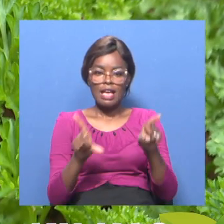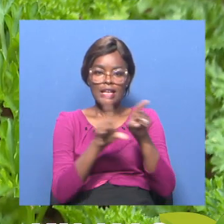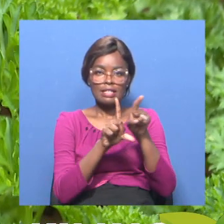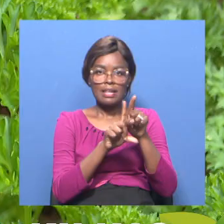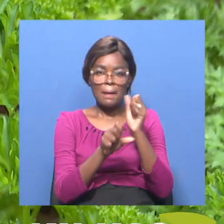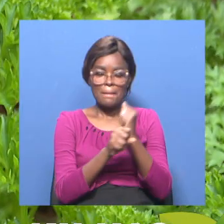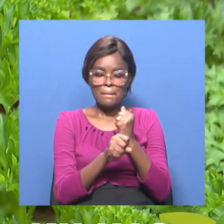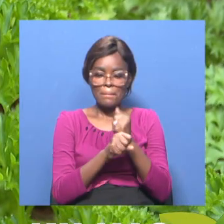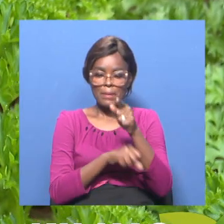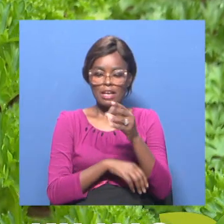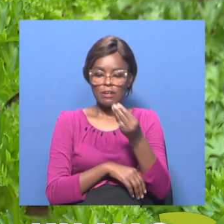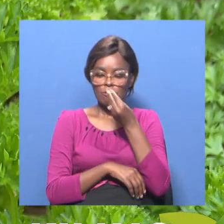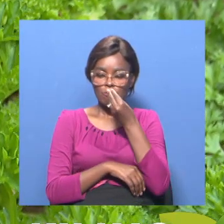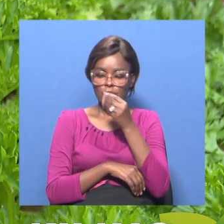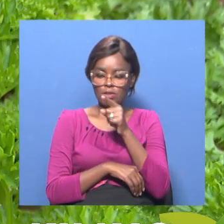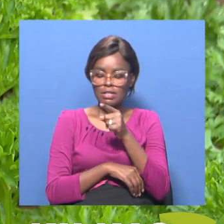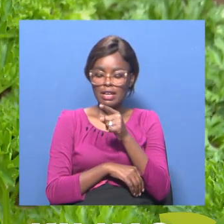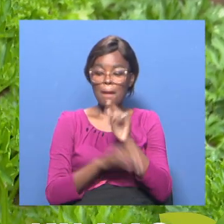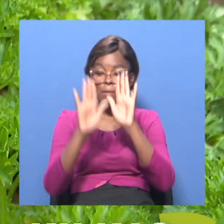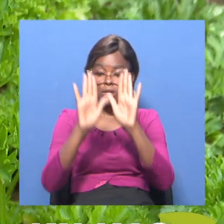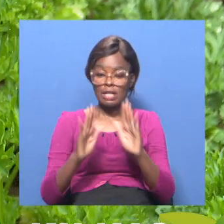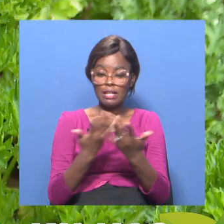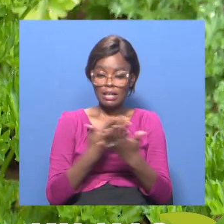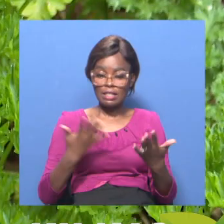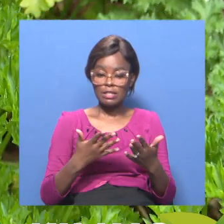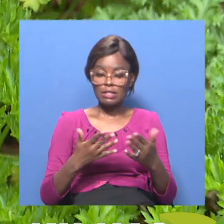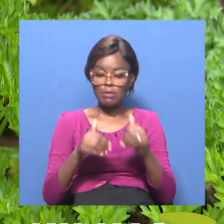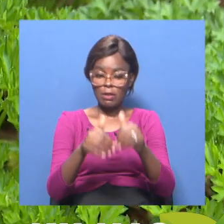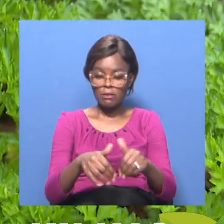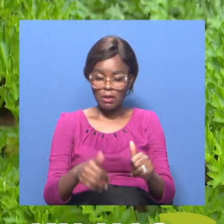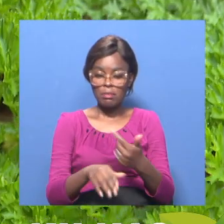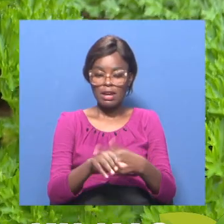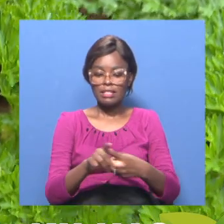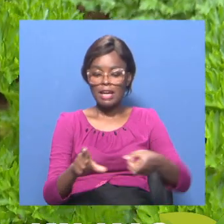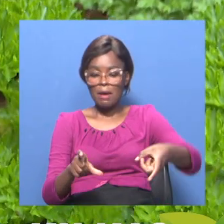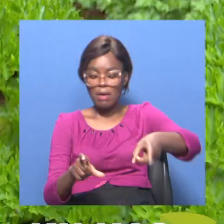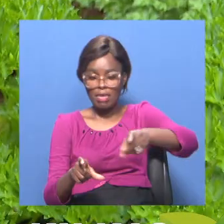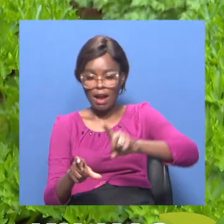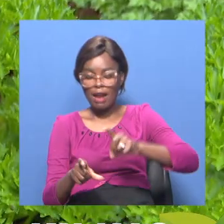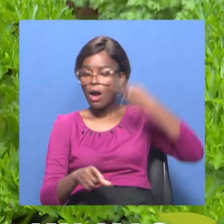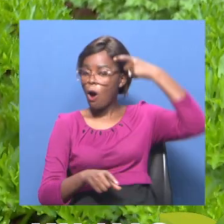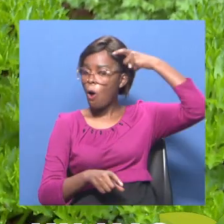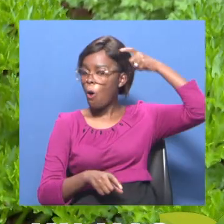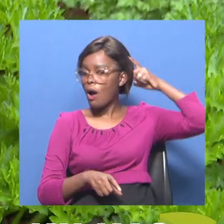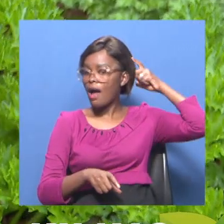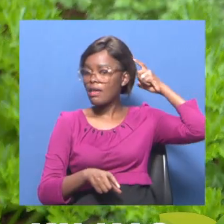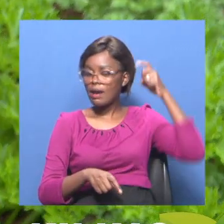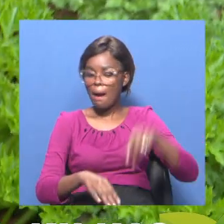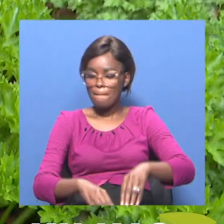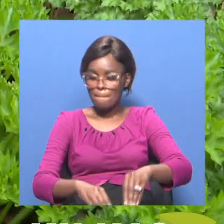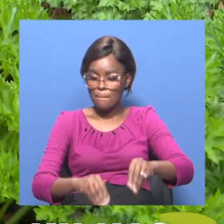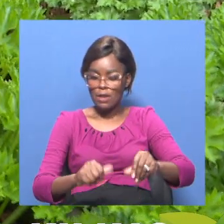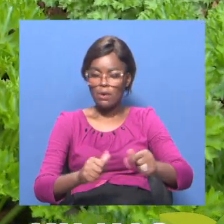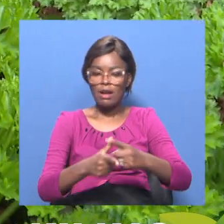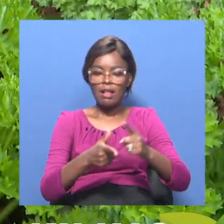It makes the nutrients available for the plants, because we find whenever you put the organic manure, the plants are able to